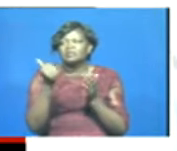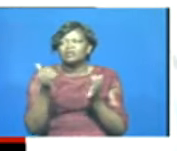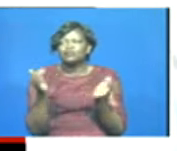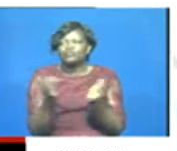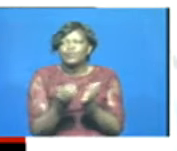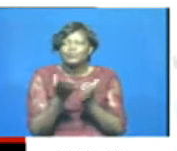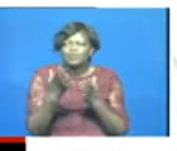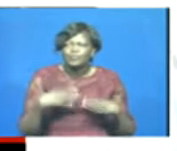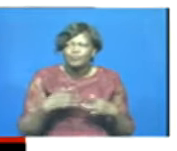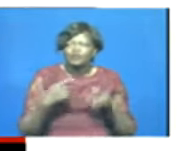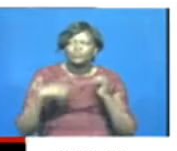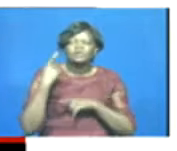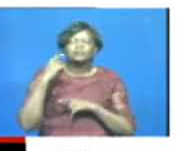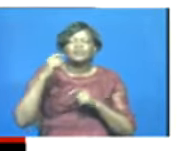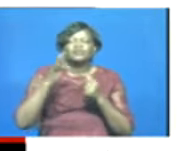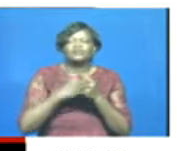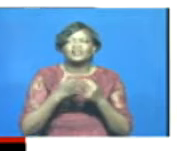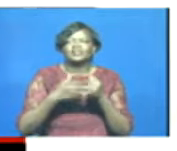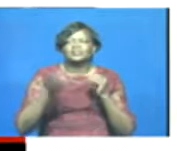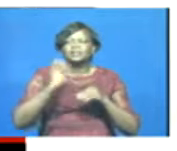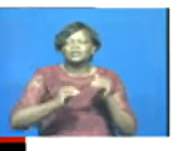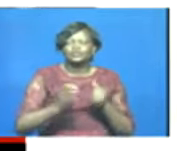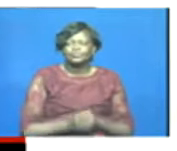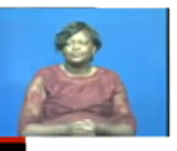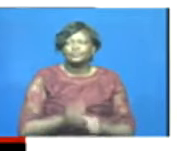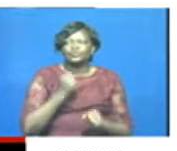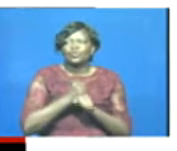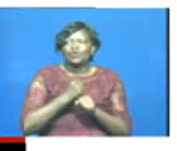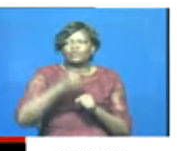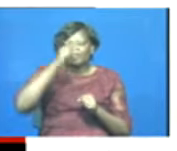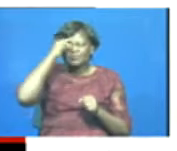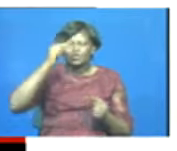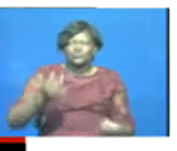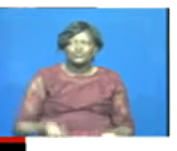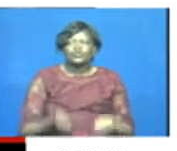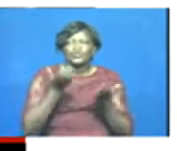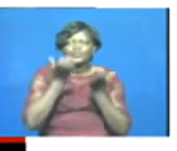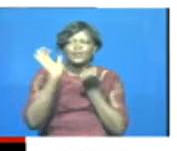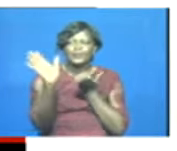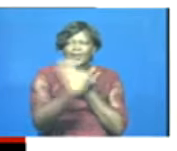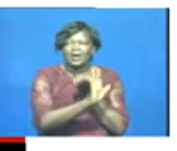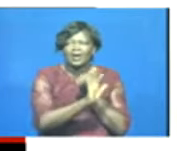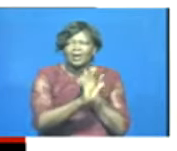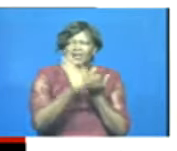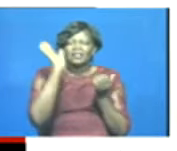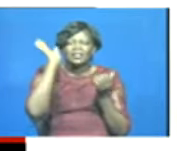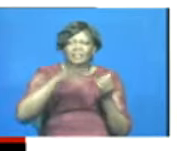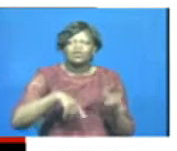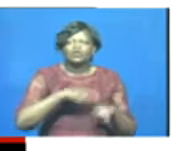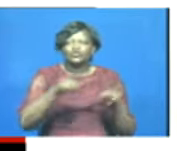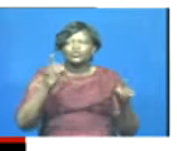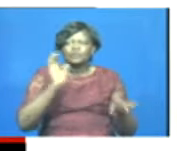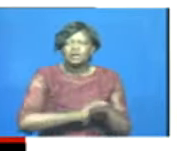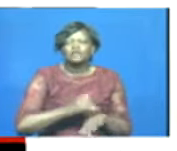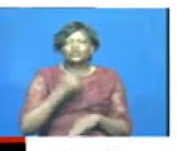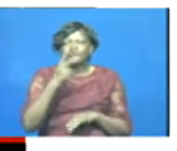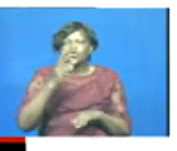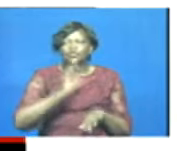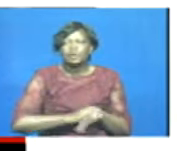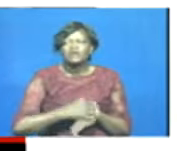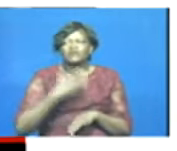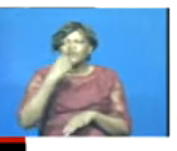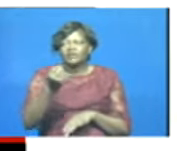wins the August election. Kazi ya serikali ni kuinua hiyo biashara yako, badala ya wewe kupata shilingi 200 upate